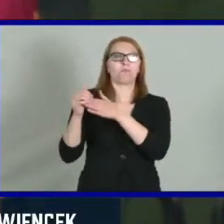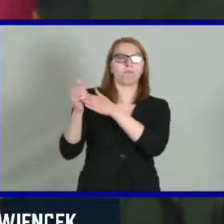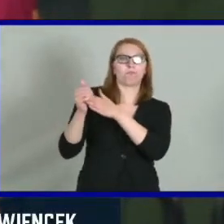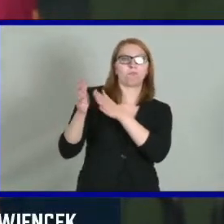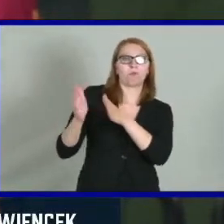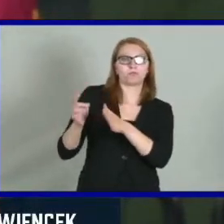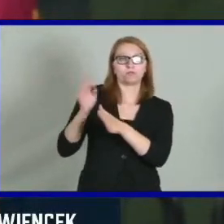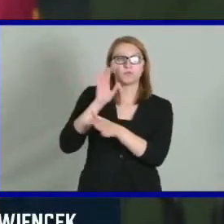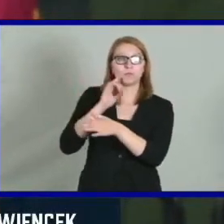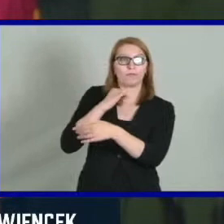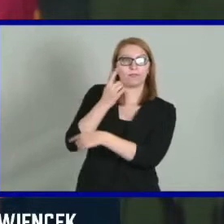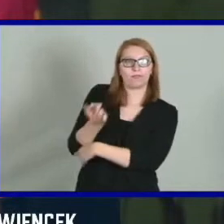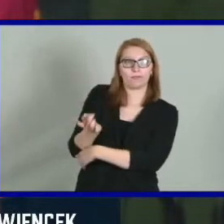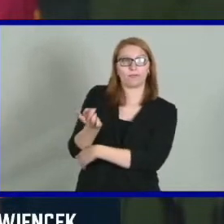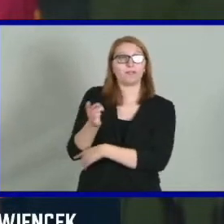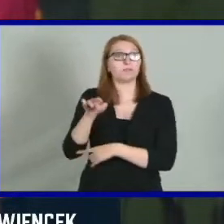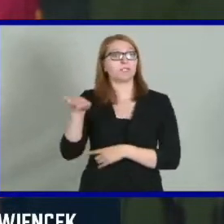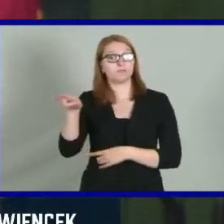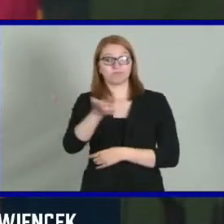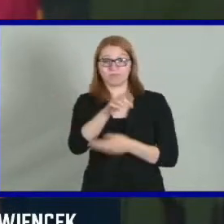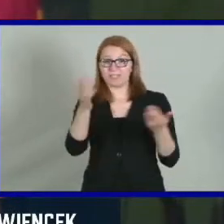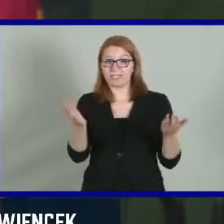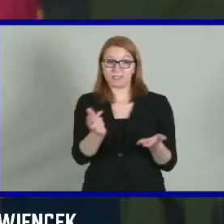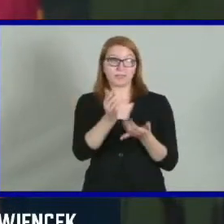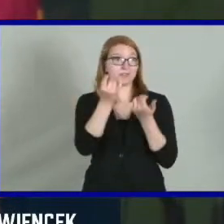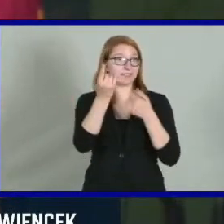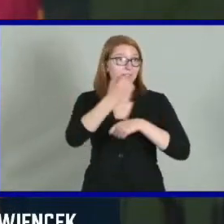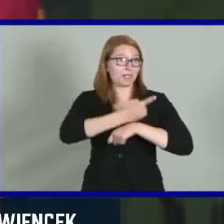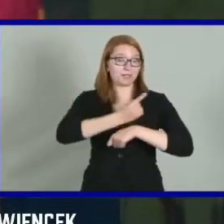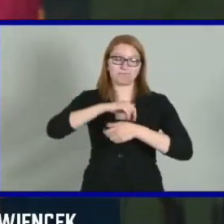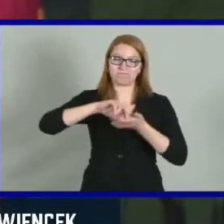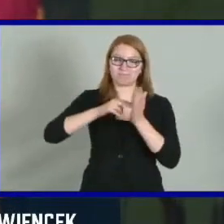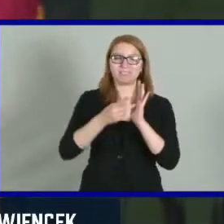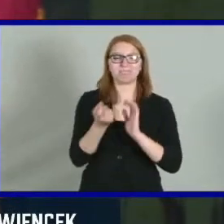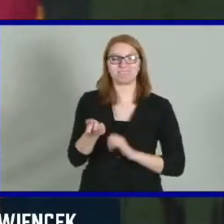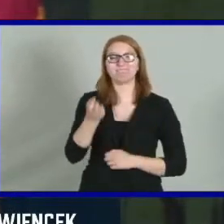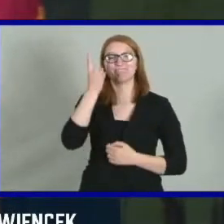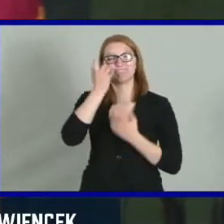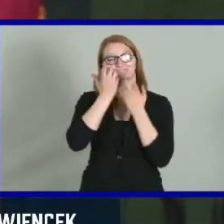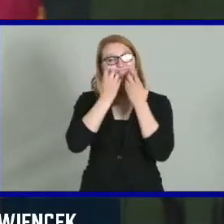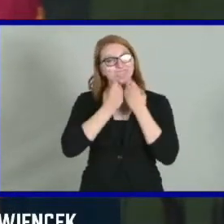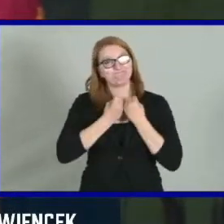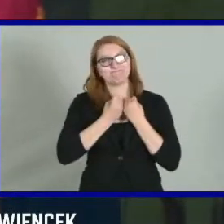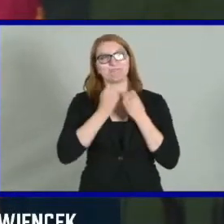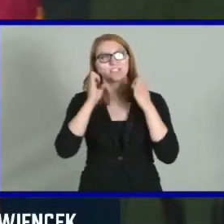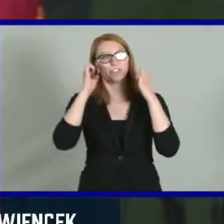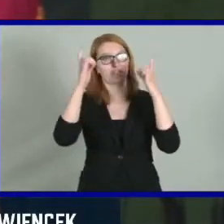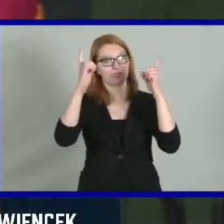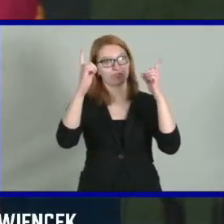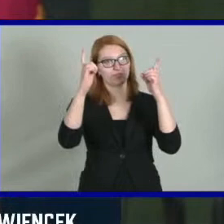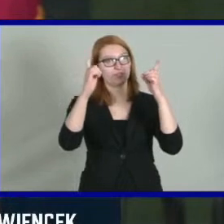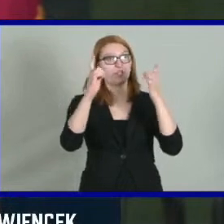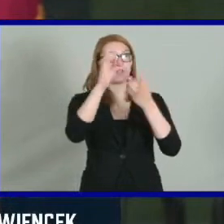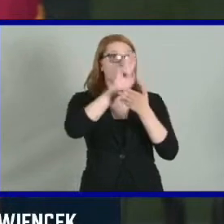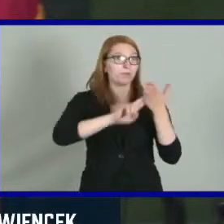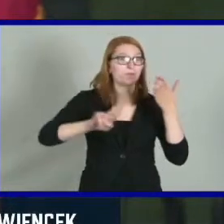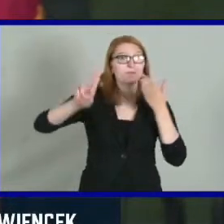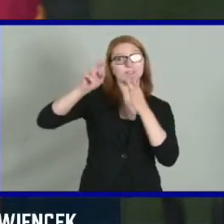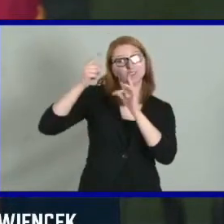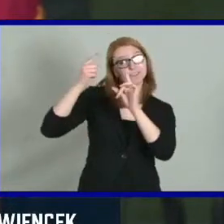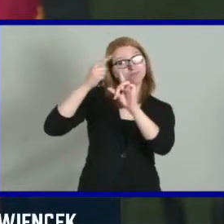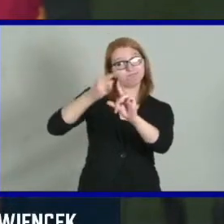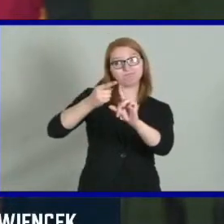your presence here today, we know that you understand the value of education. Universities are involved in expanding human